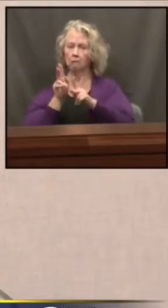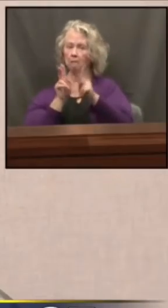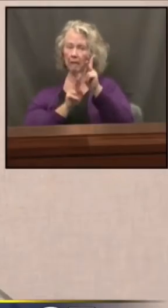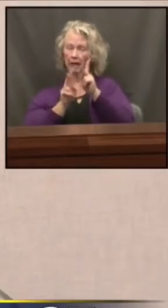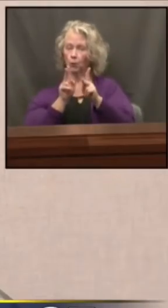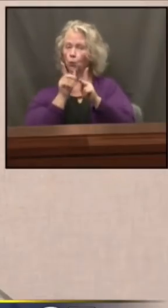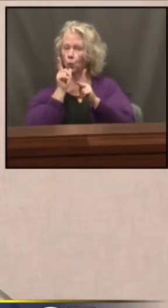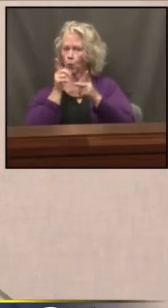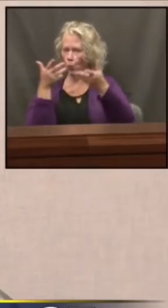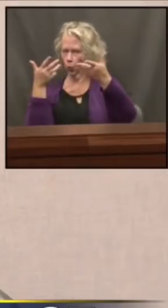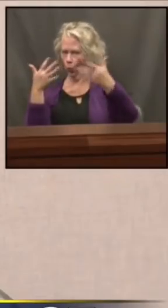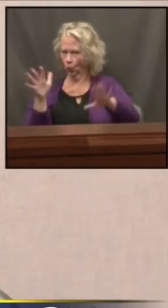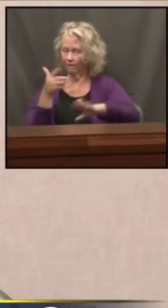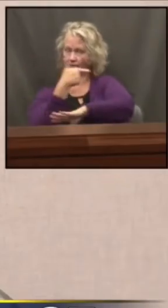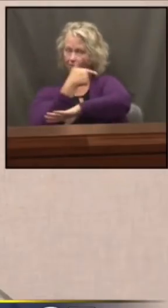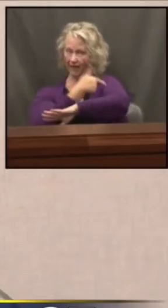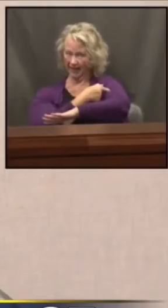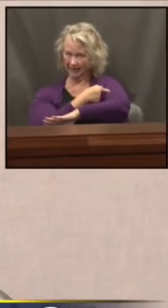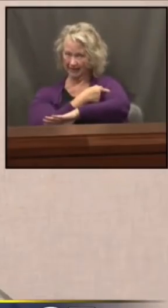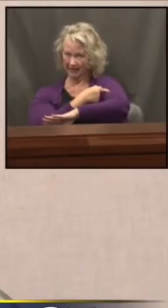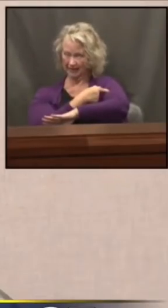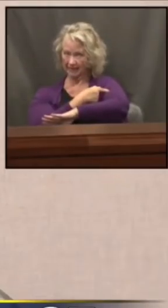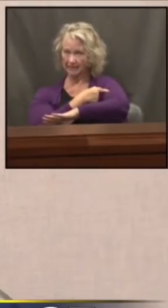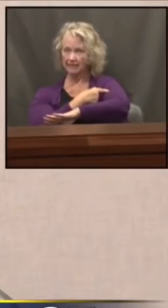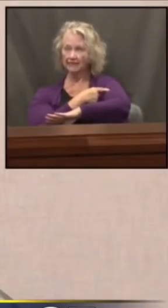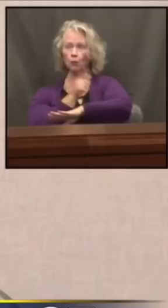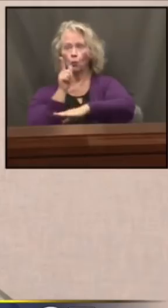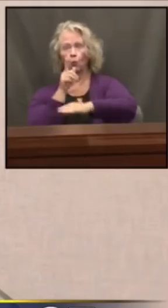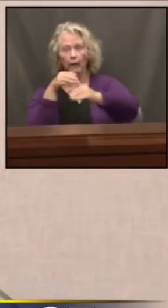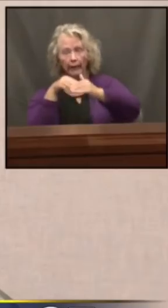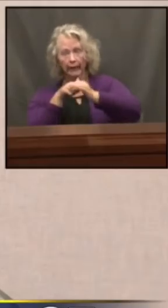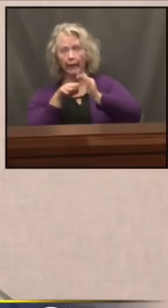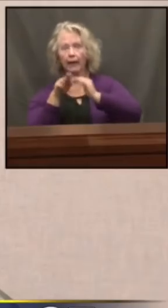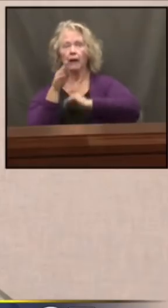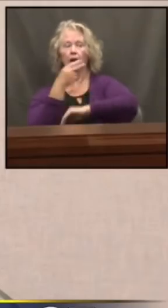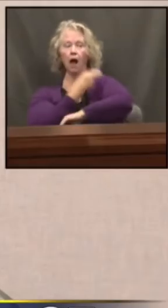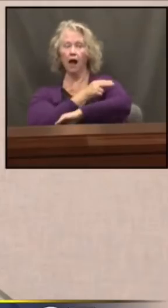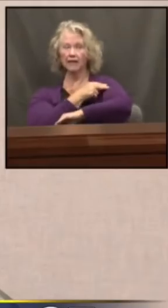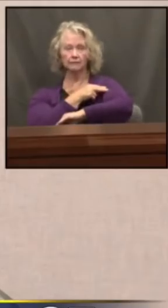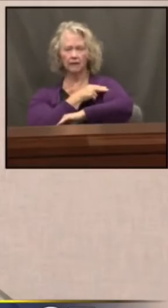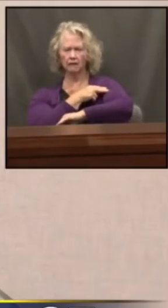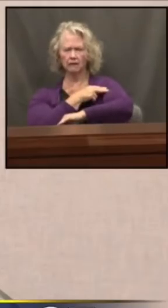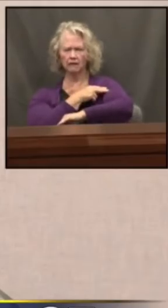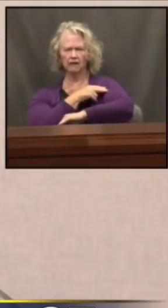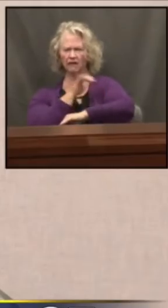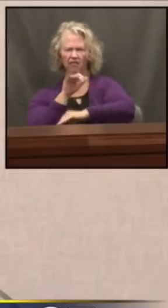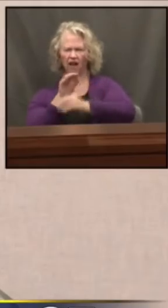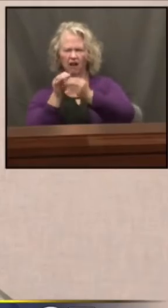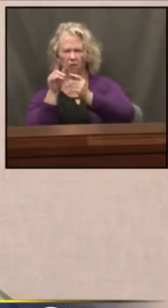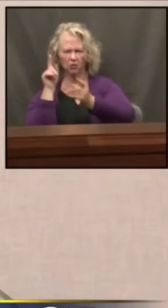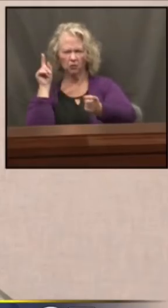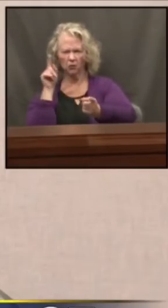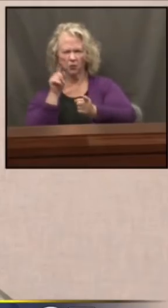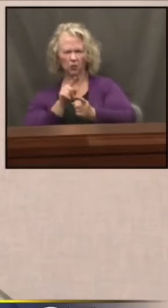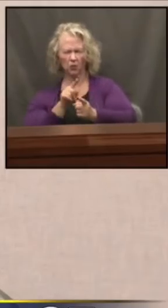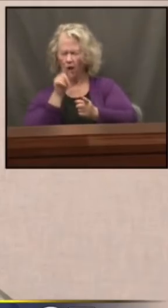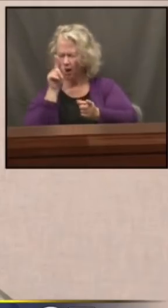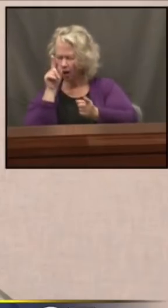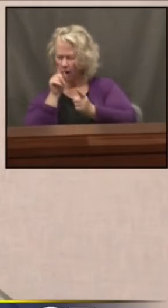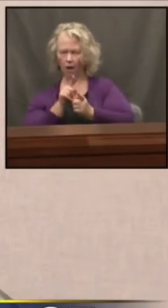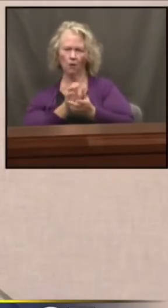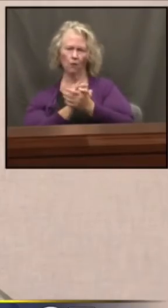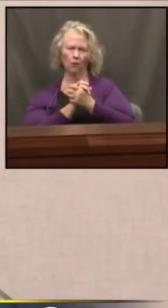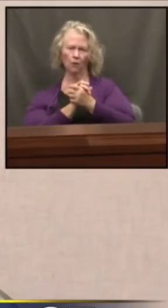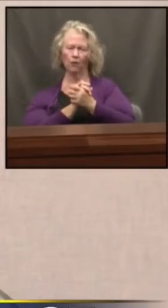are vaccinated who are actually getting hospitalized, it is extremely, extremely low. It is a very low